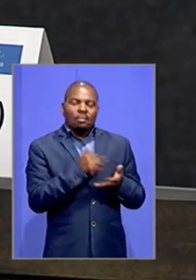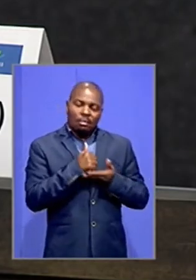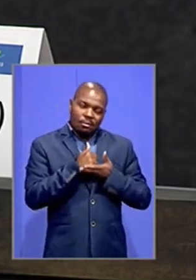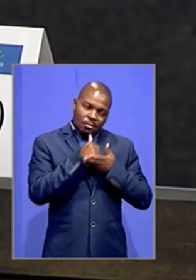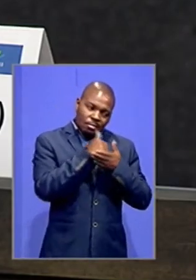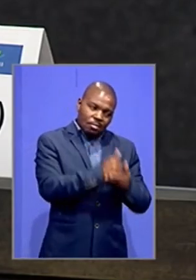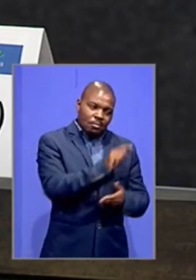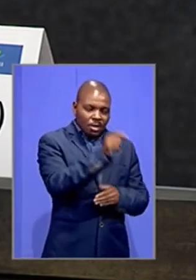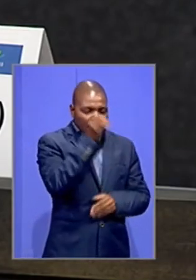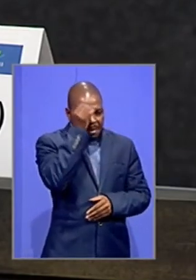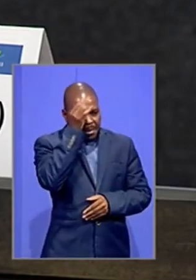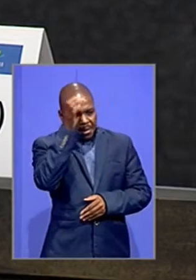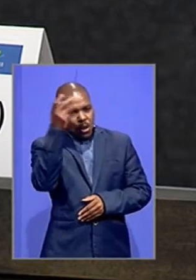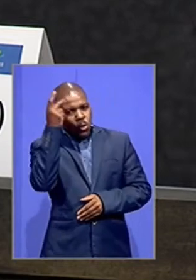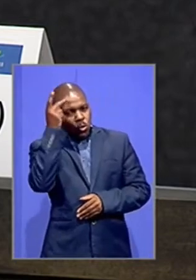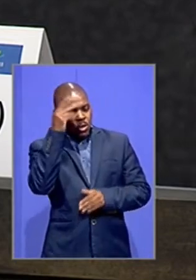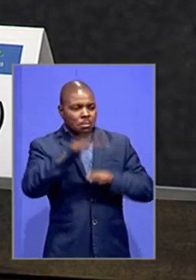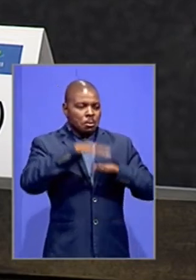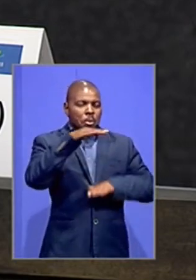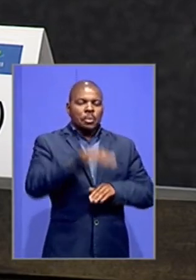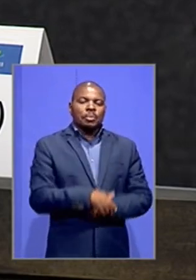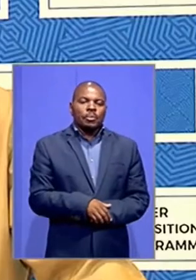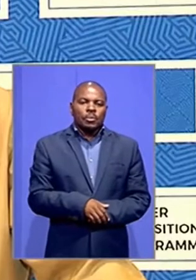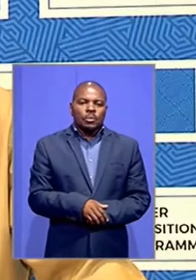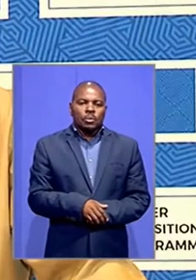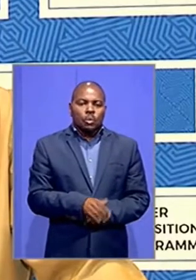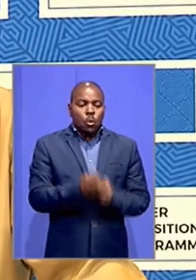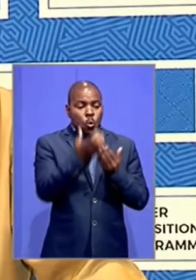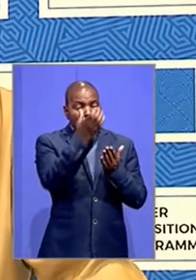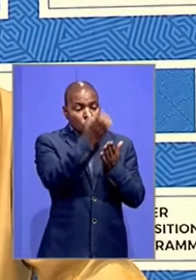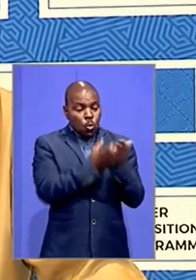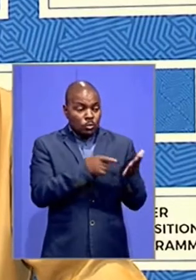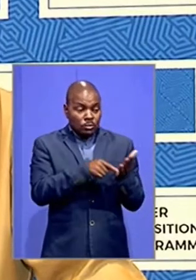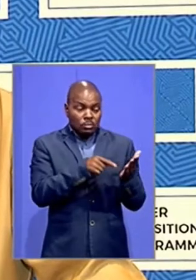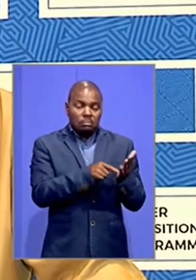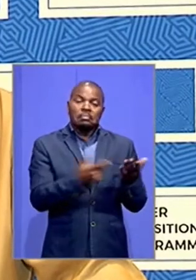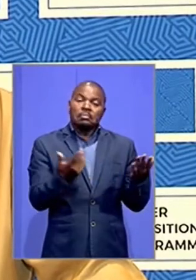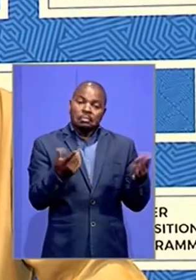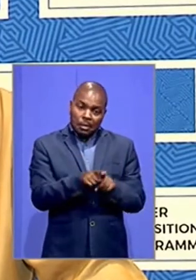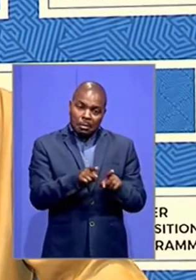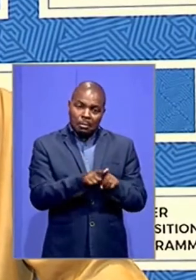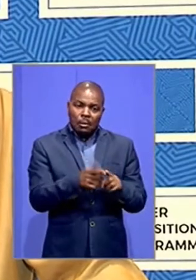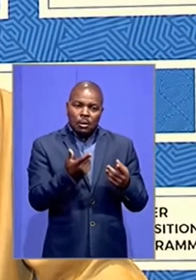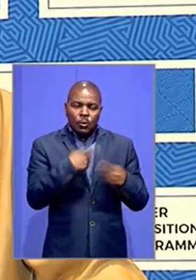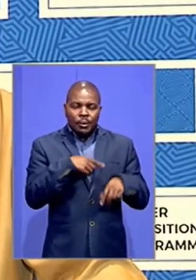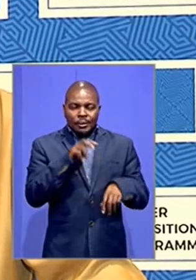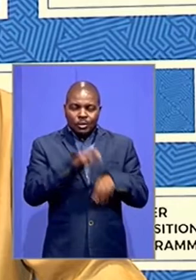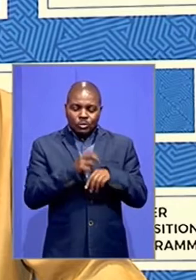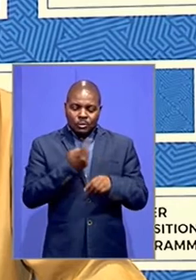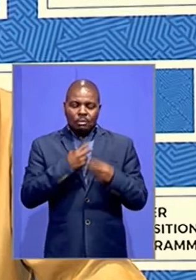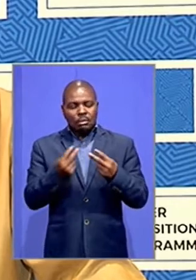fumana tsebo e hlokahalang. This course also came about also as a reflection on our side